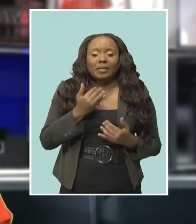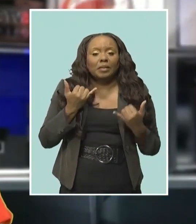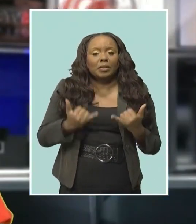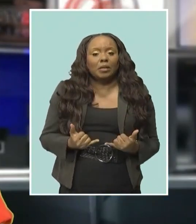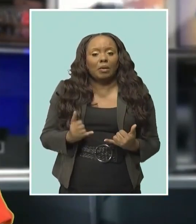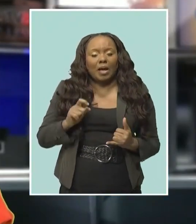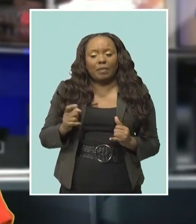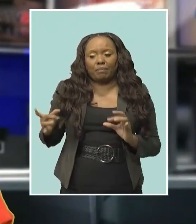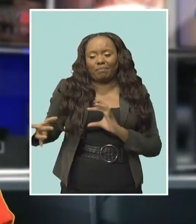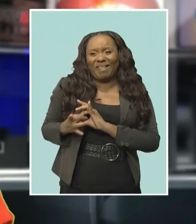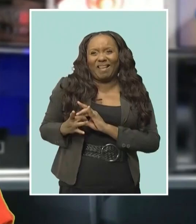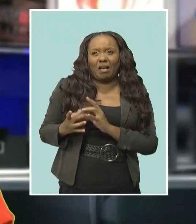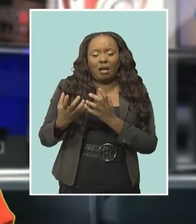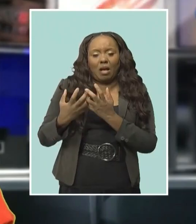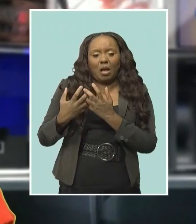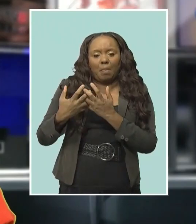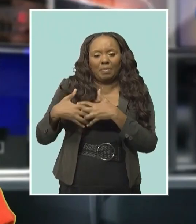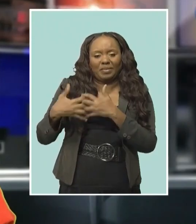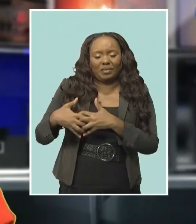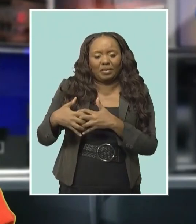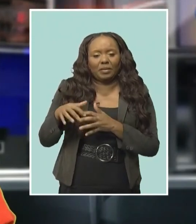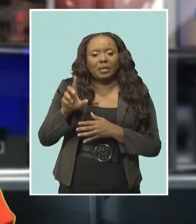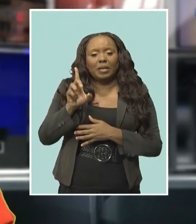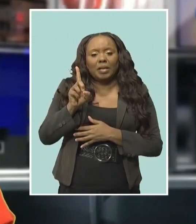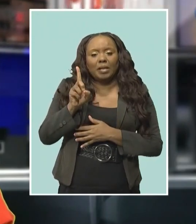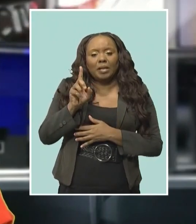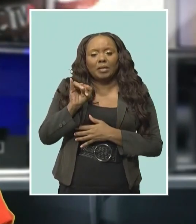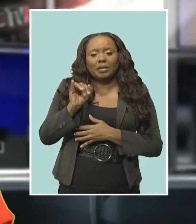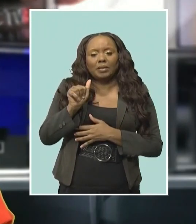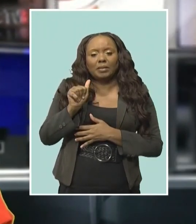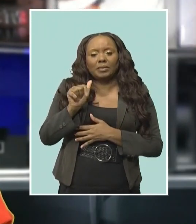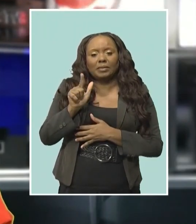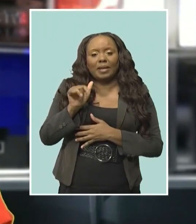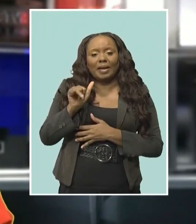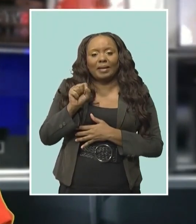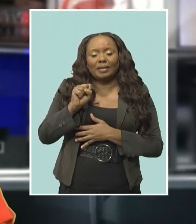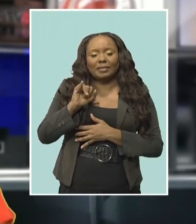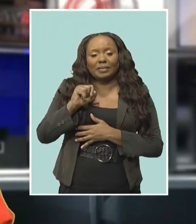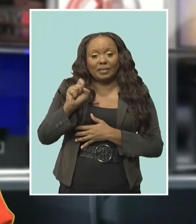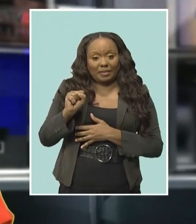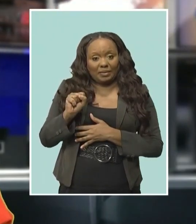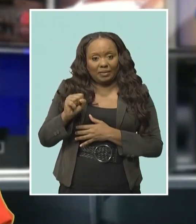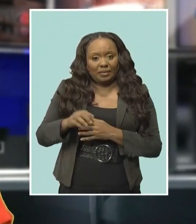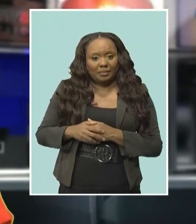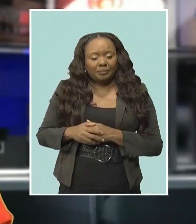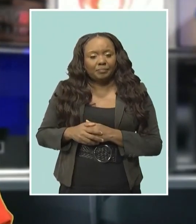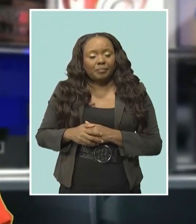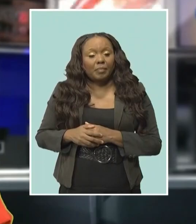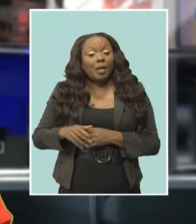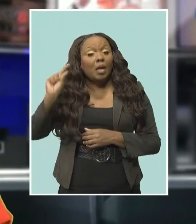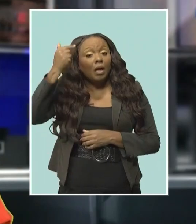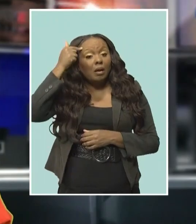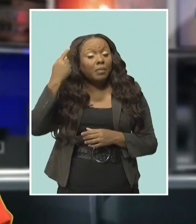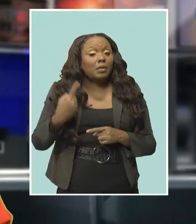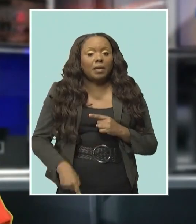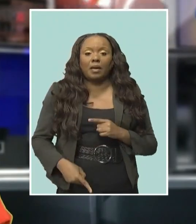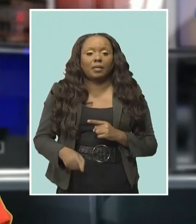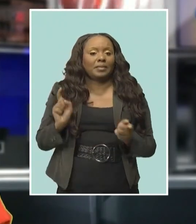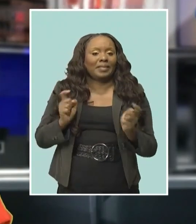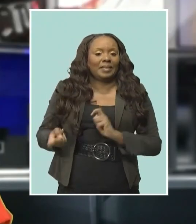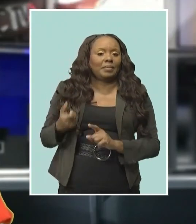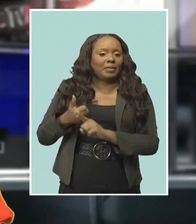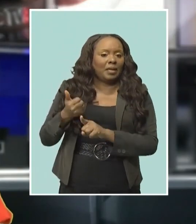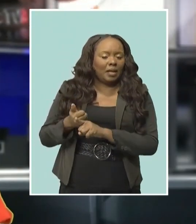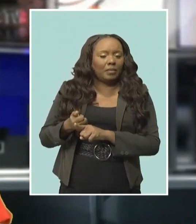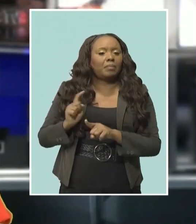Minister Motley has, however, acknowledged that the authorities alone cannot bring about change, and citizen partnership and engagement is also